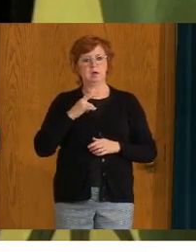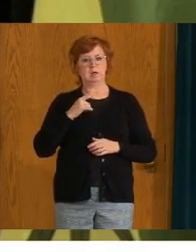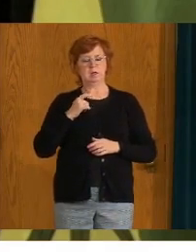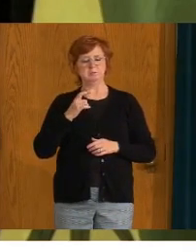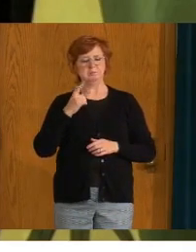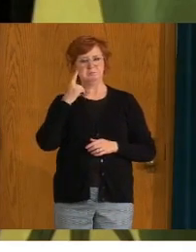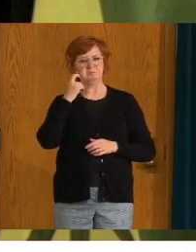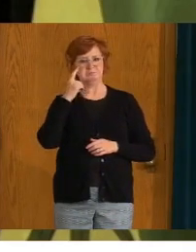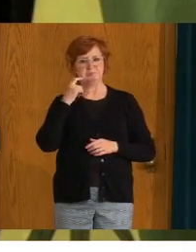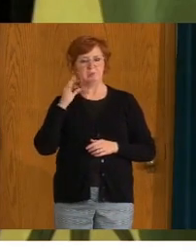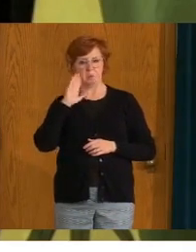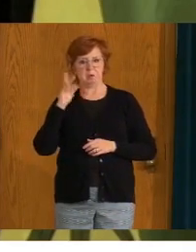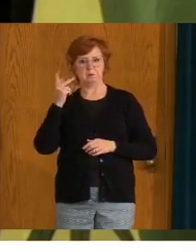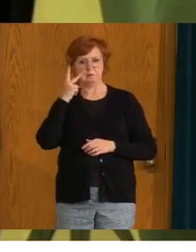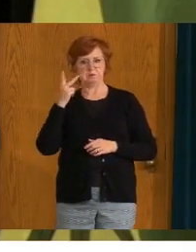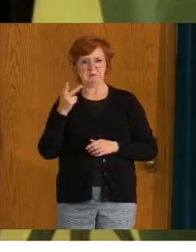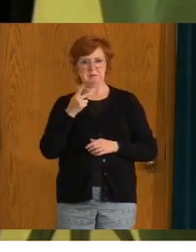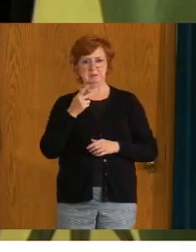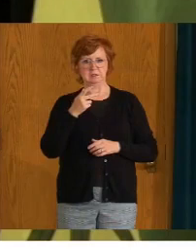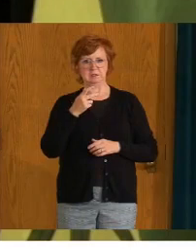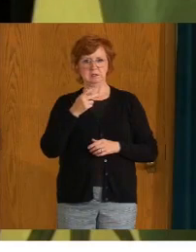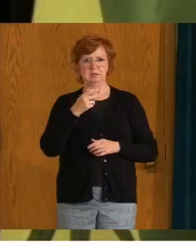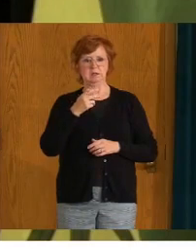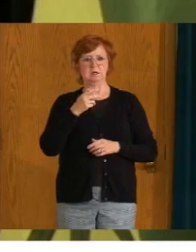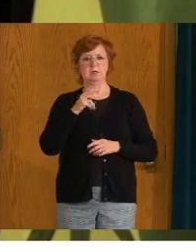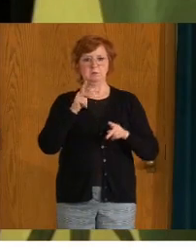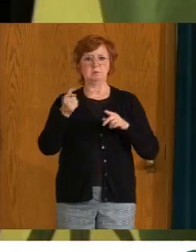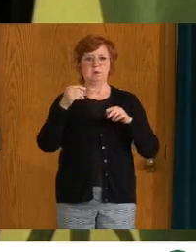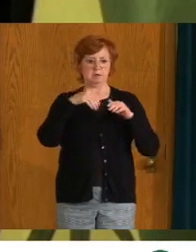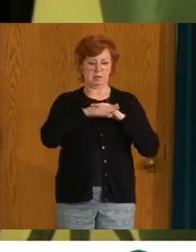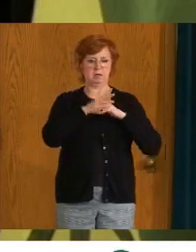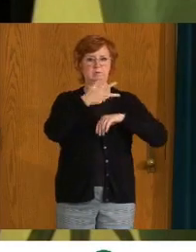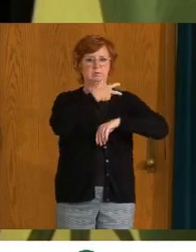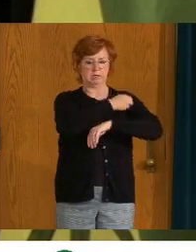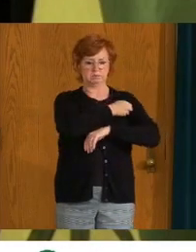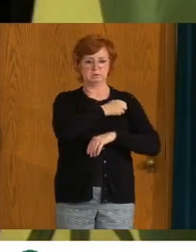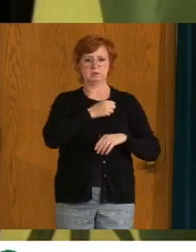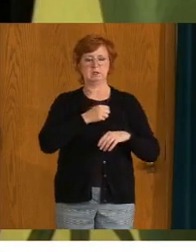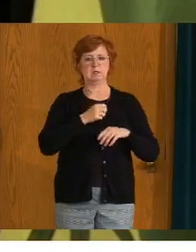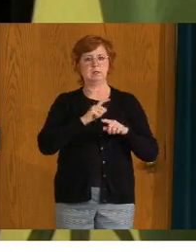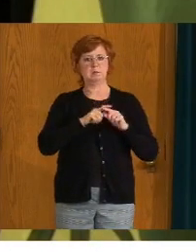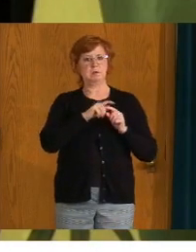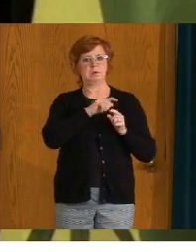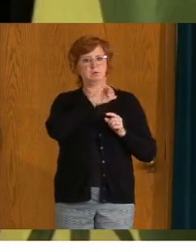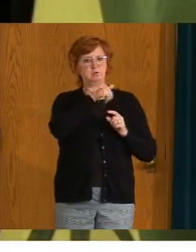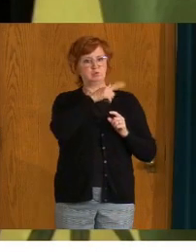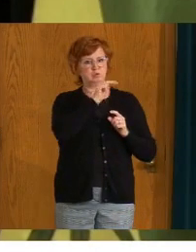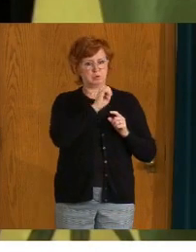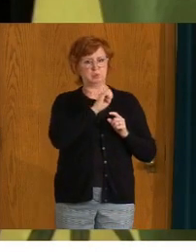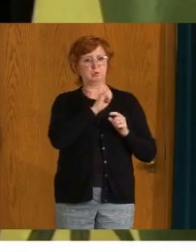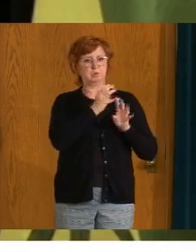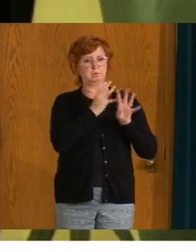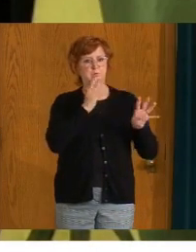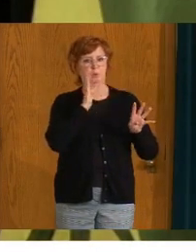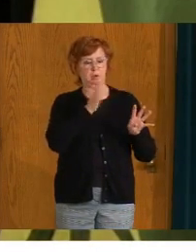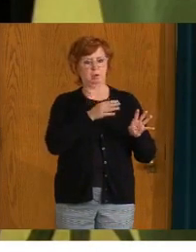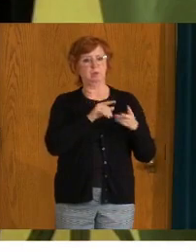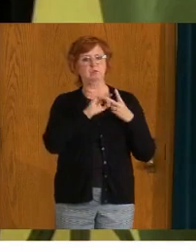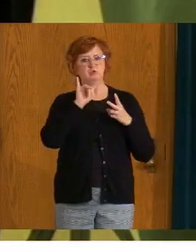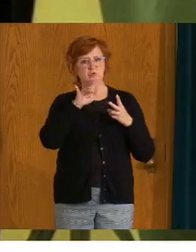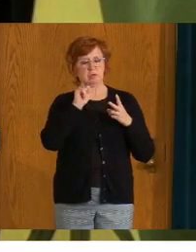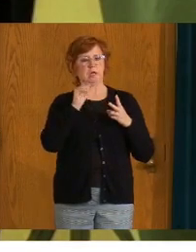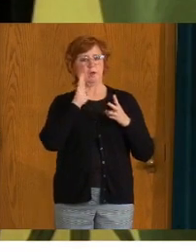the month or two after that, receiving both of those doses. And I think